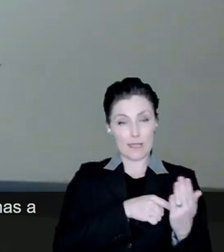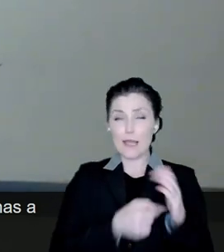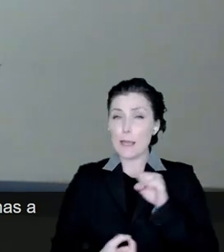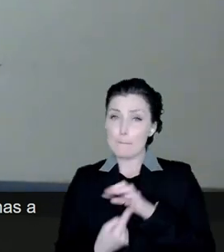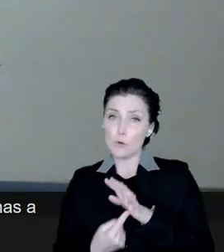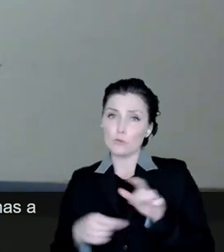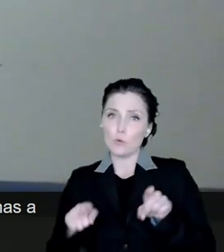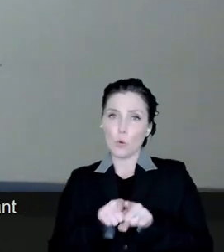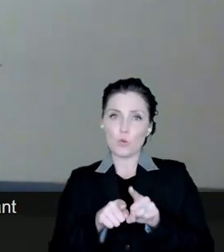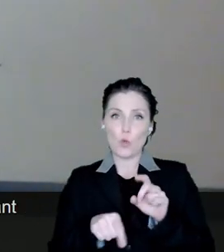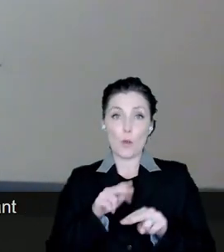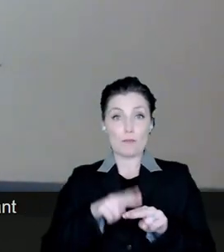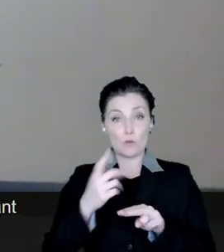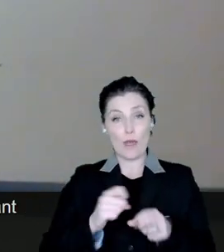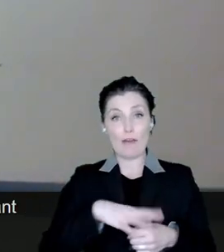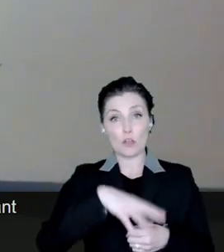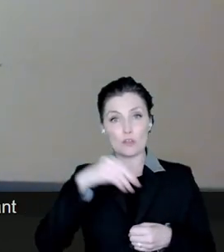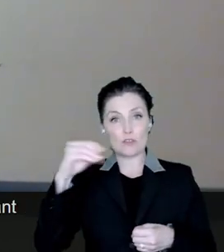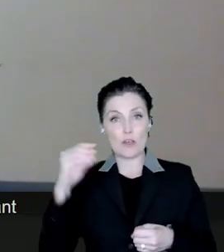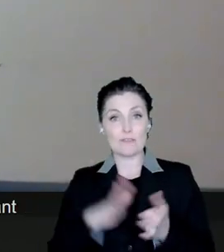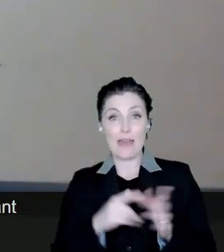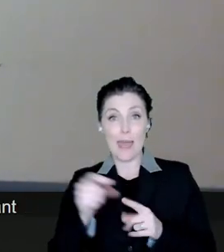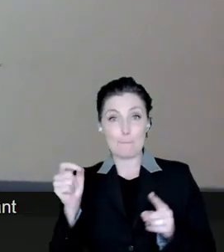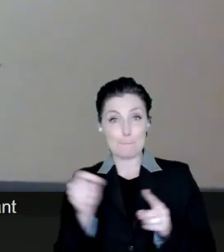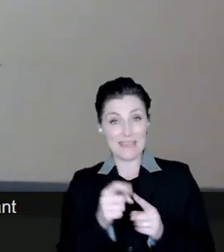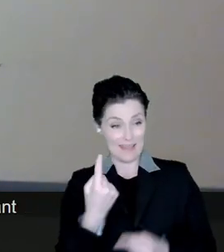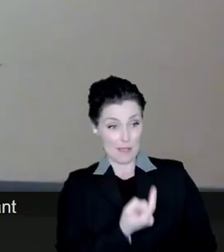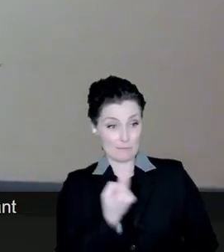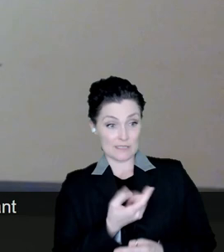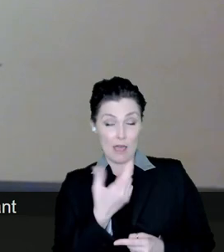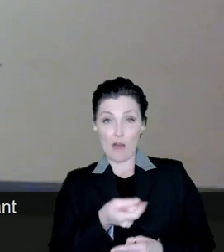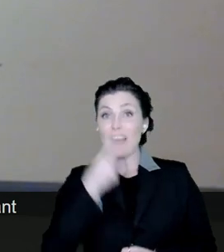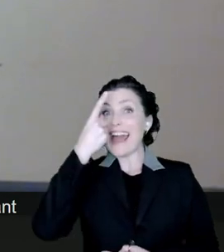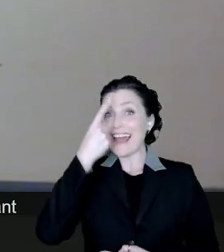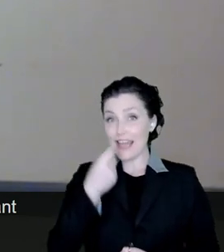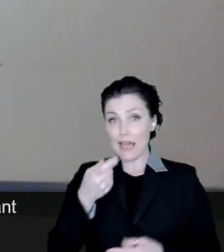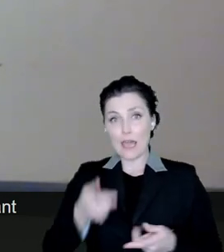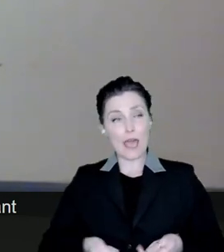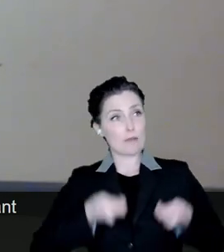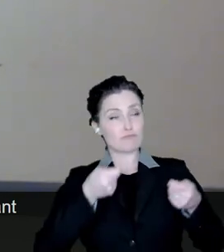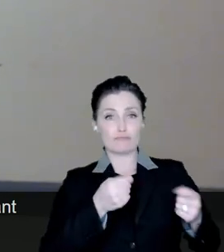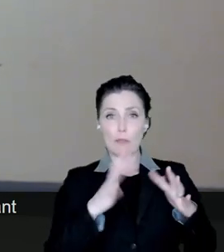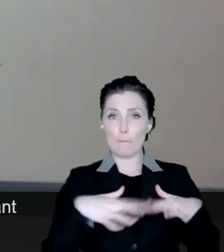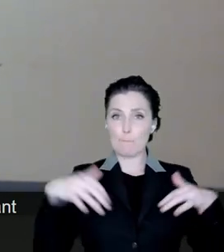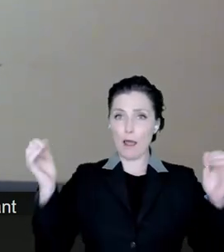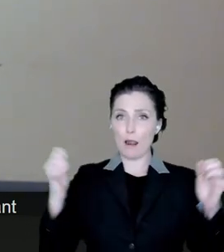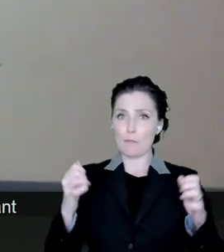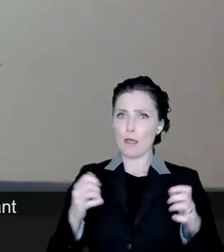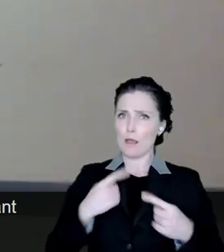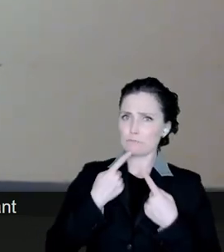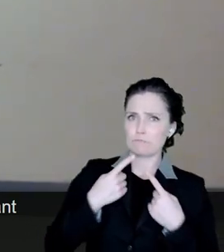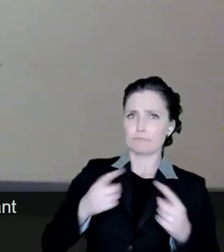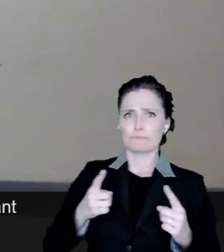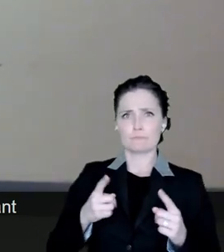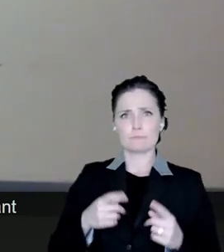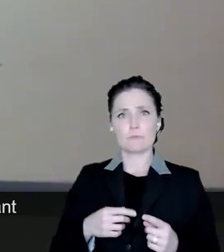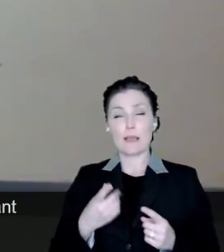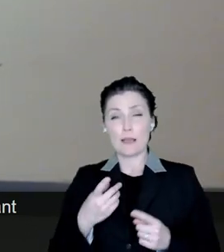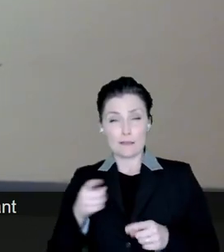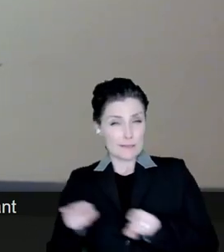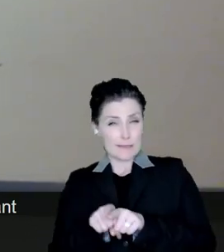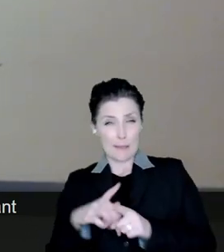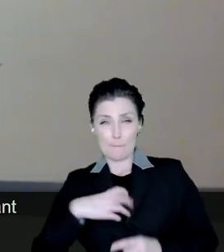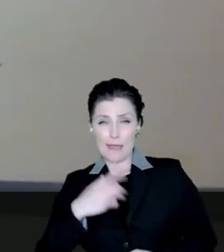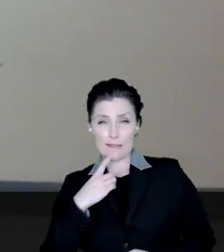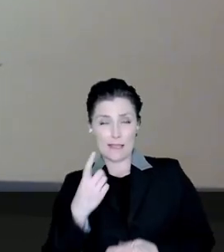a Conservative MP who has the ability to take up these issues in Parliament, just as the Mayor was saying, you know, some of the legislation that's been going